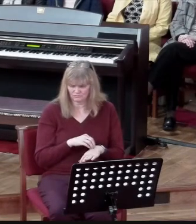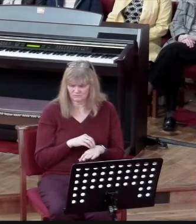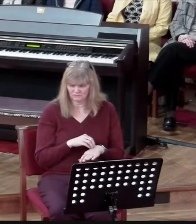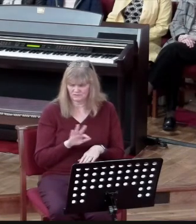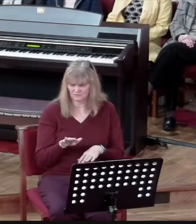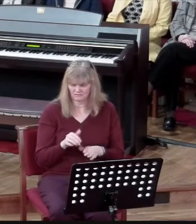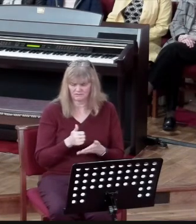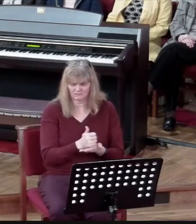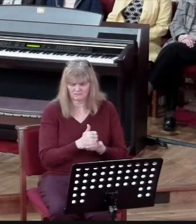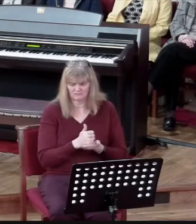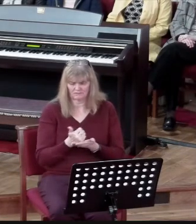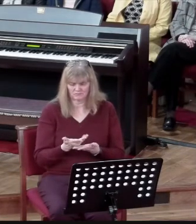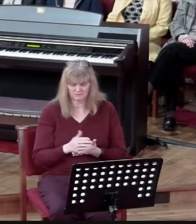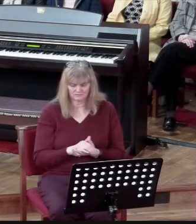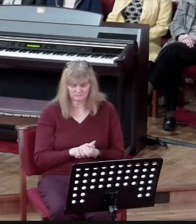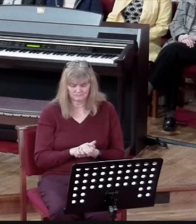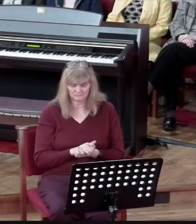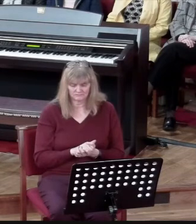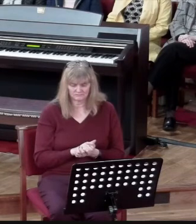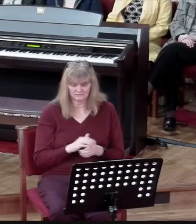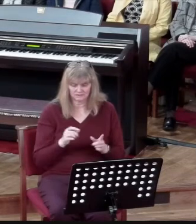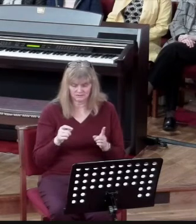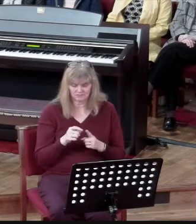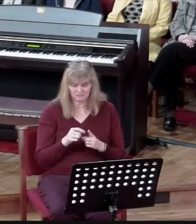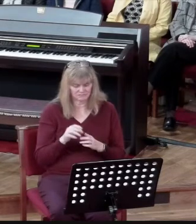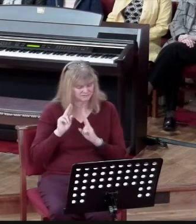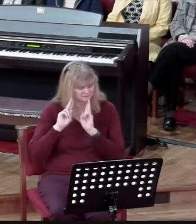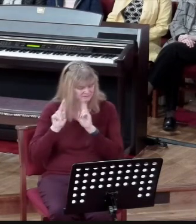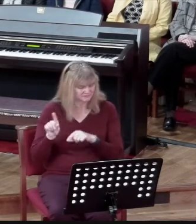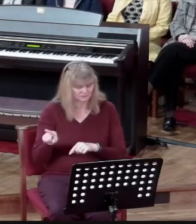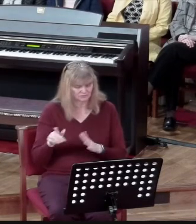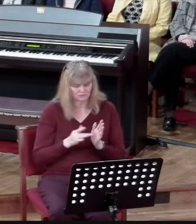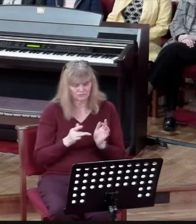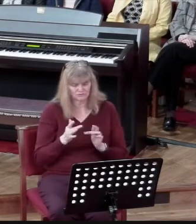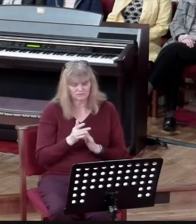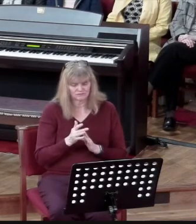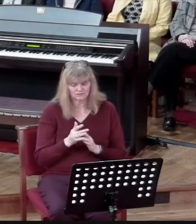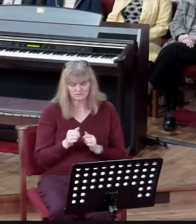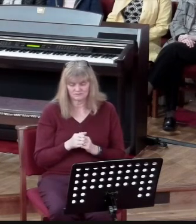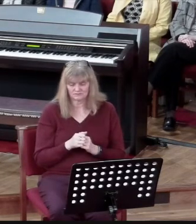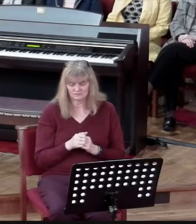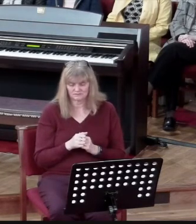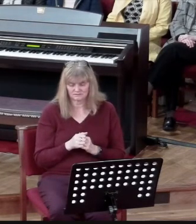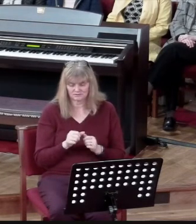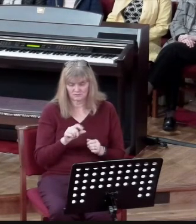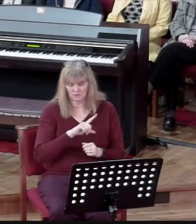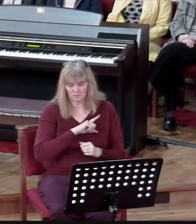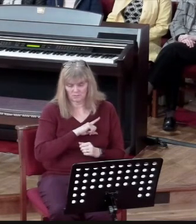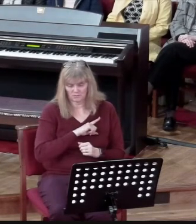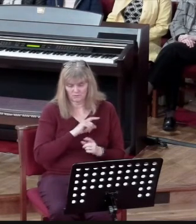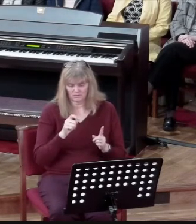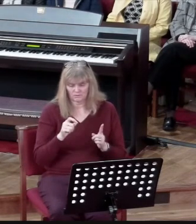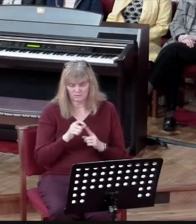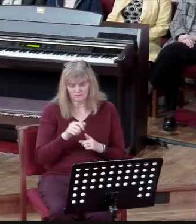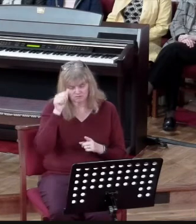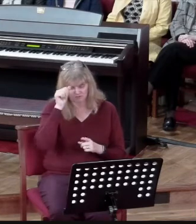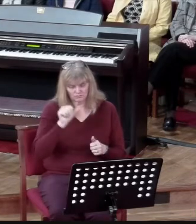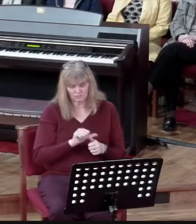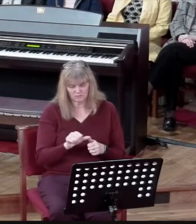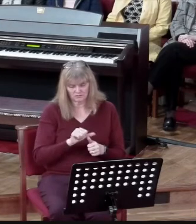Peter was made aware of another world. And in Luke 5, it was leading up to that memorable saying in verse 10, don't be